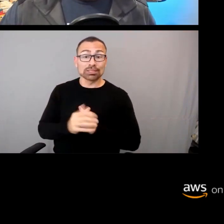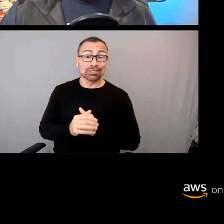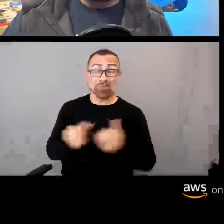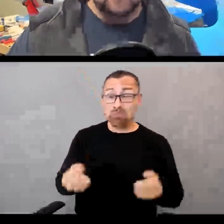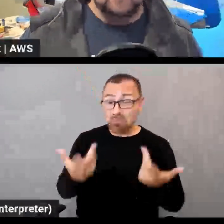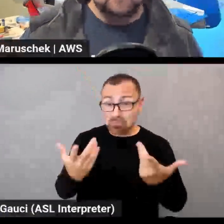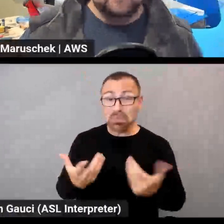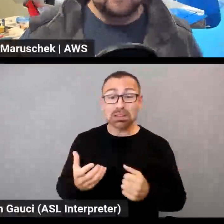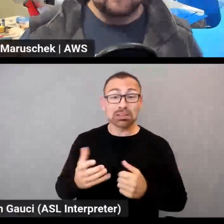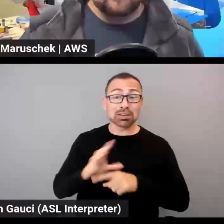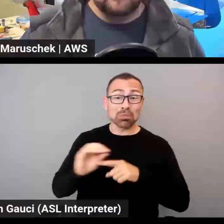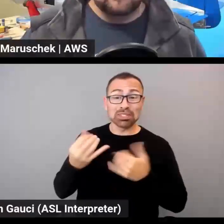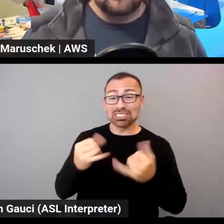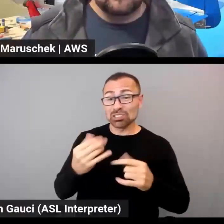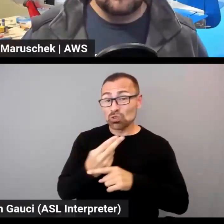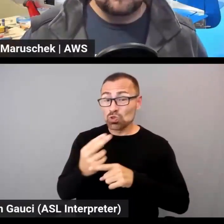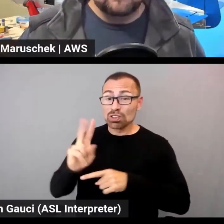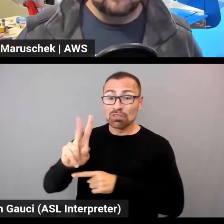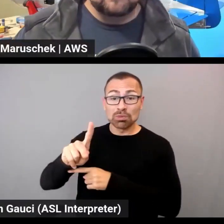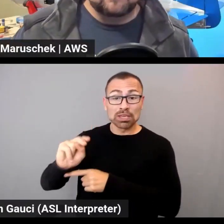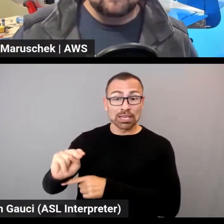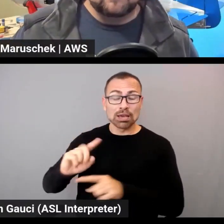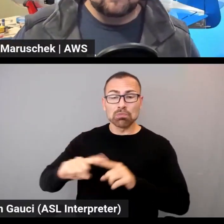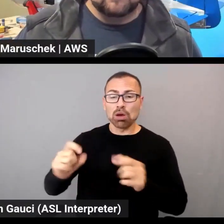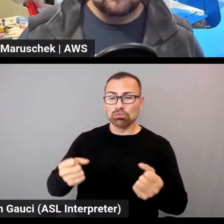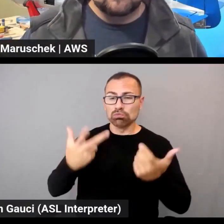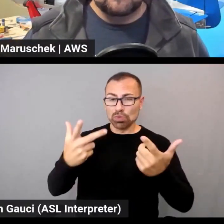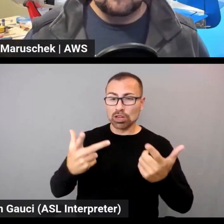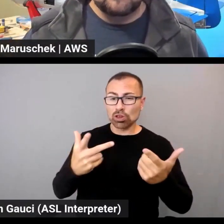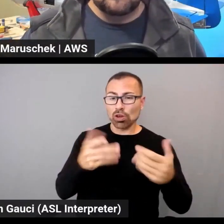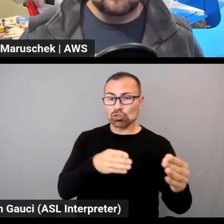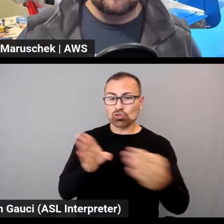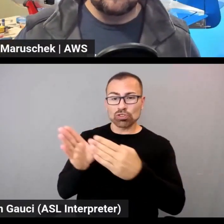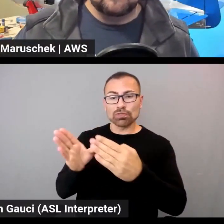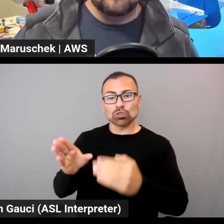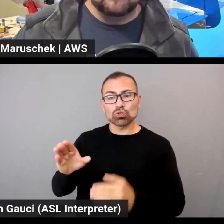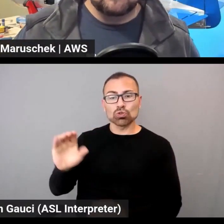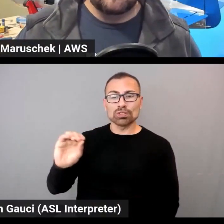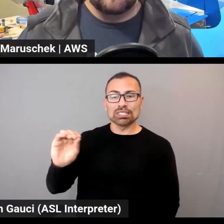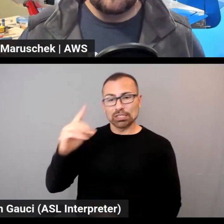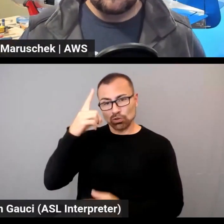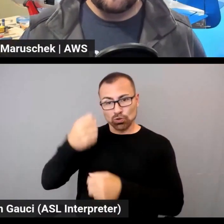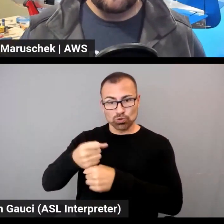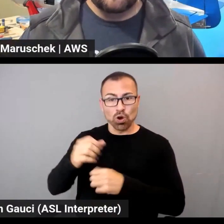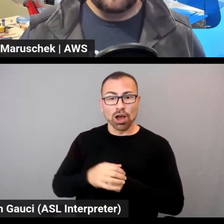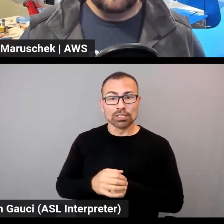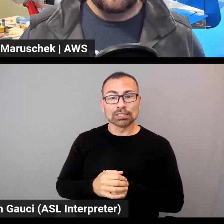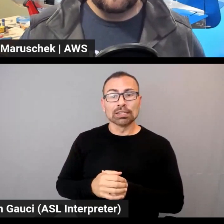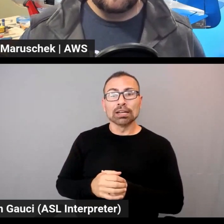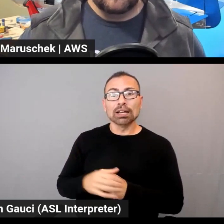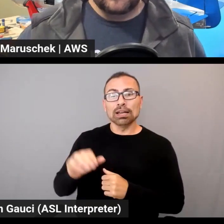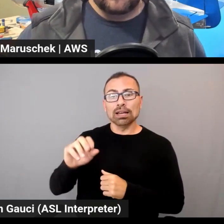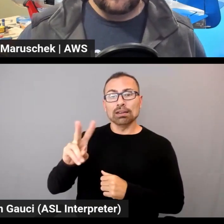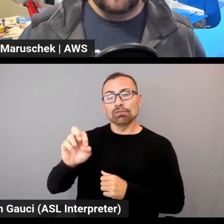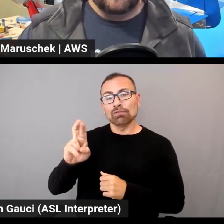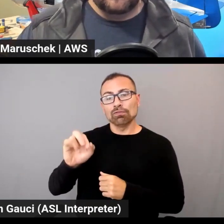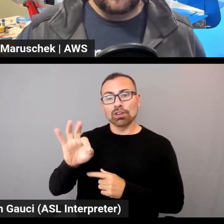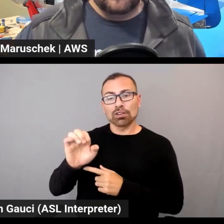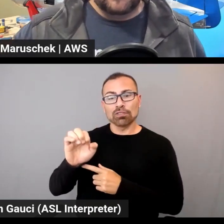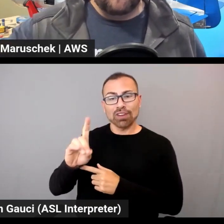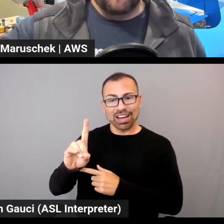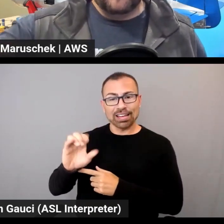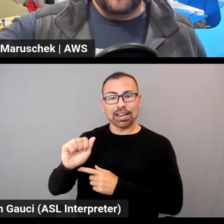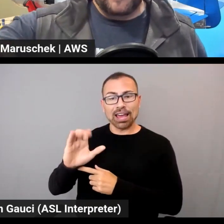customers moving to zero trust principles, and verified access is a native service that AWS came out with in order to do